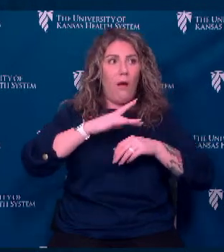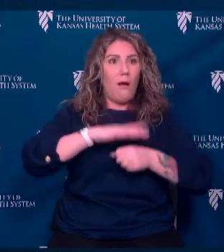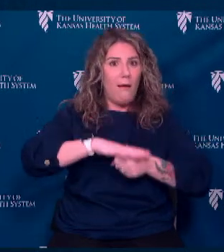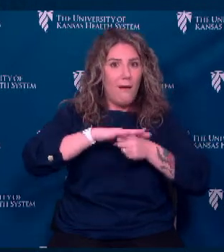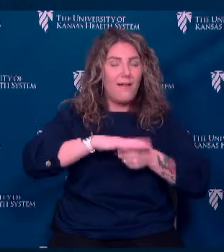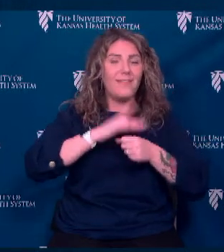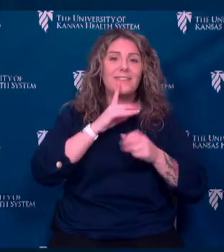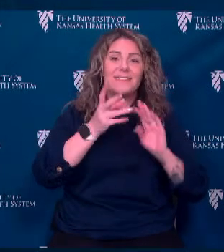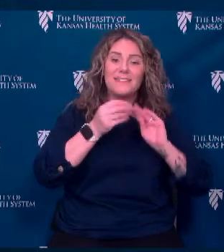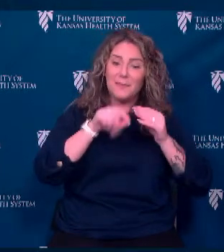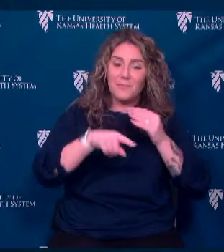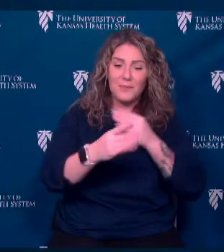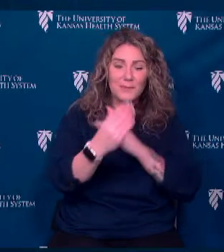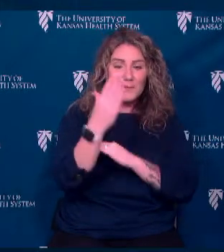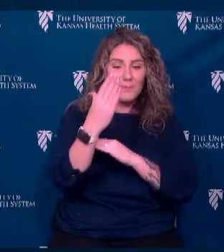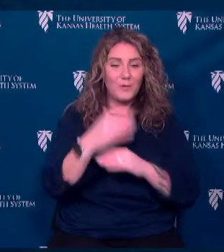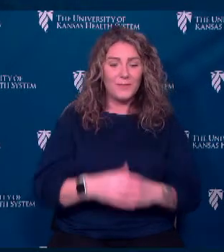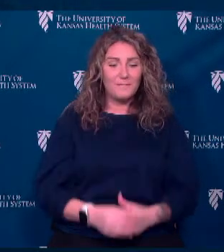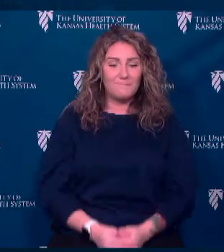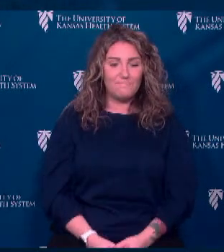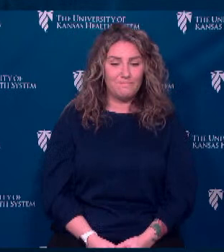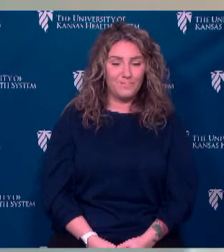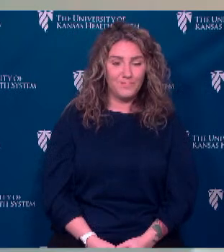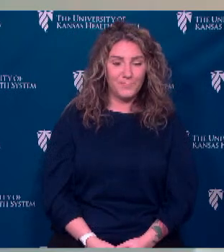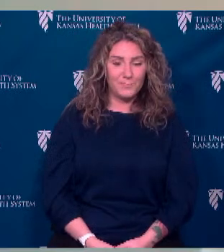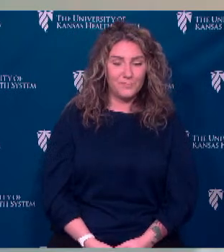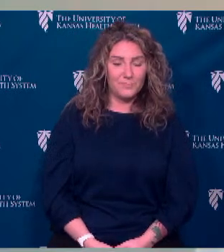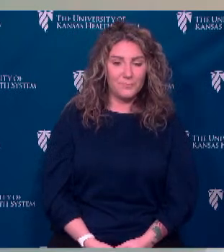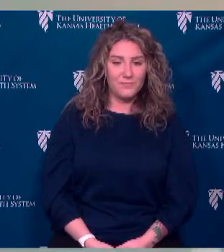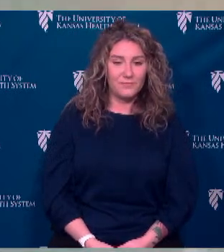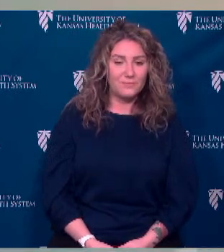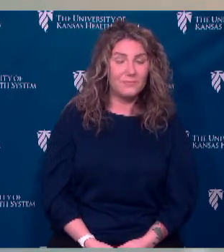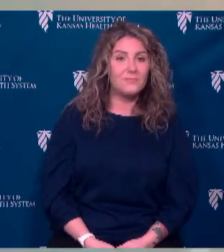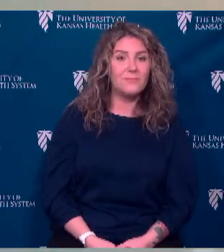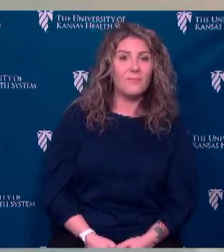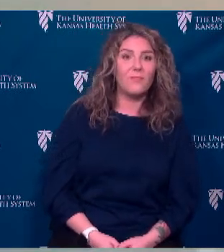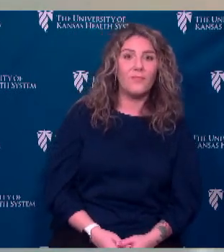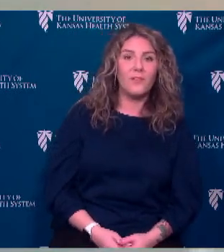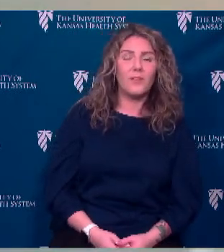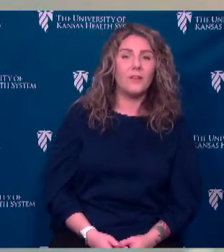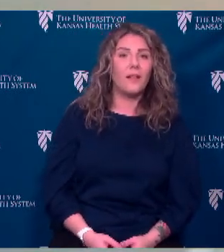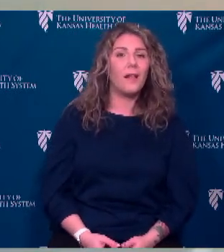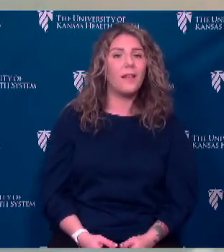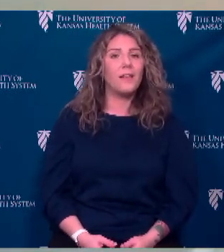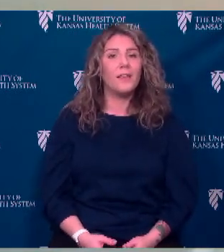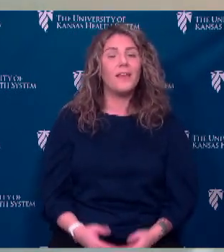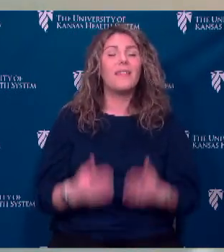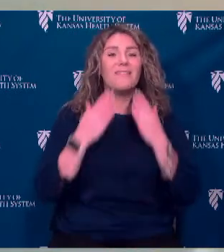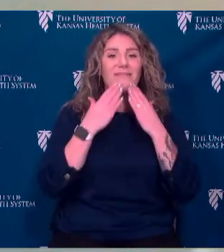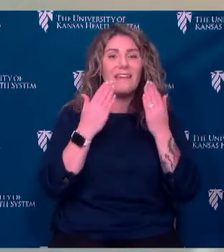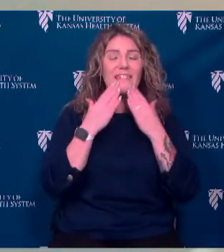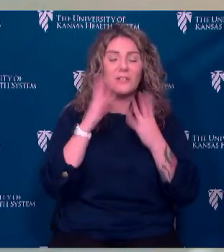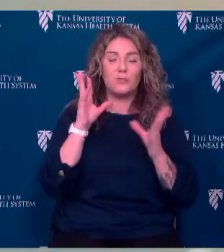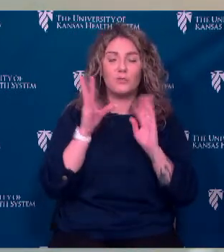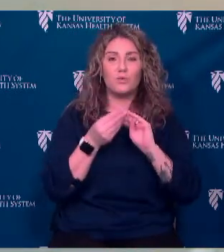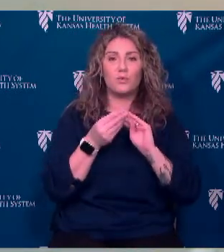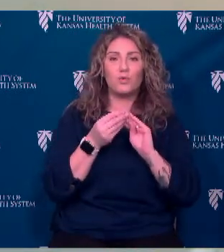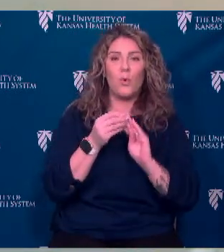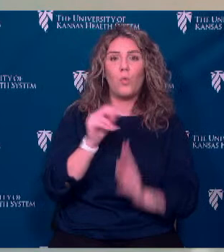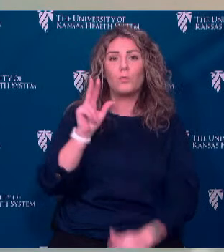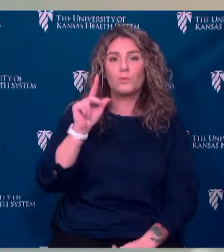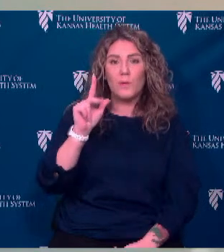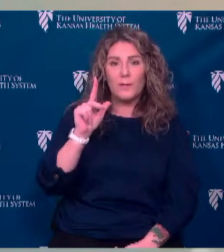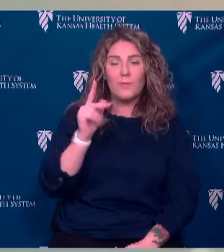this morning, Dr. Scrimshire? Thanks, Stites. We currently have 23 patients total, 15 active,